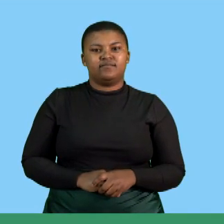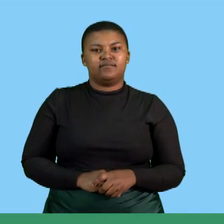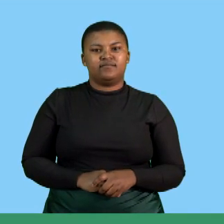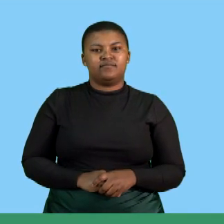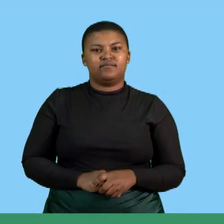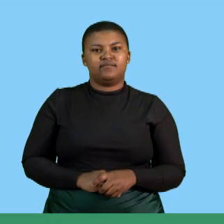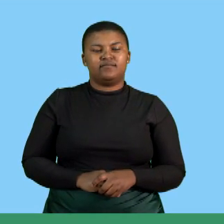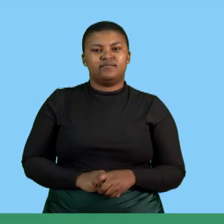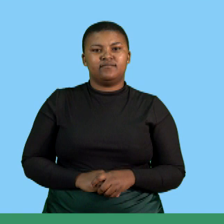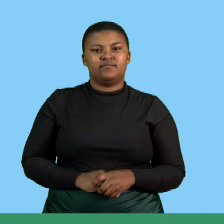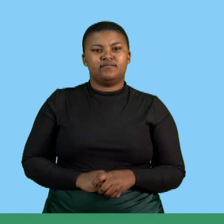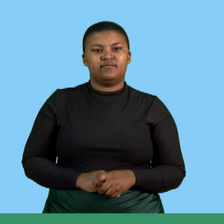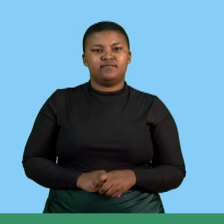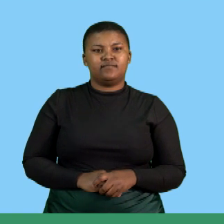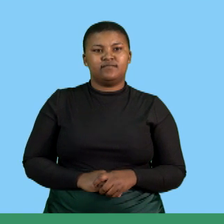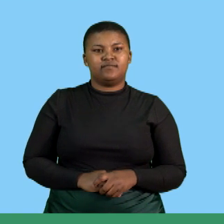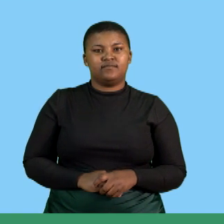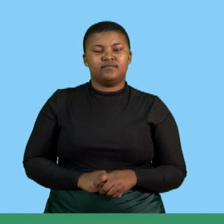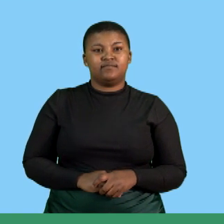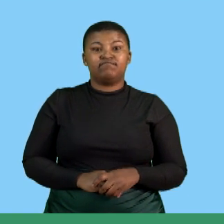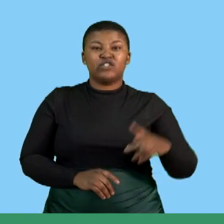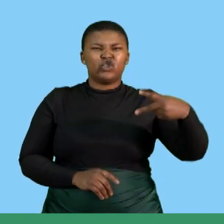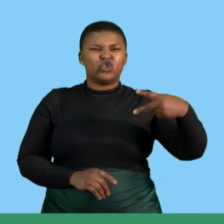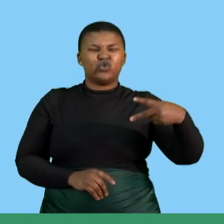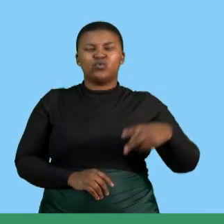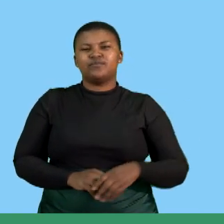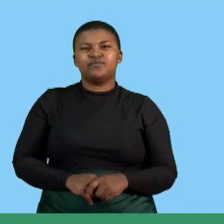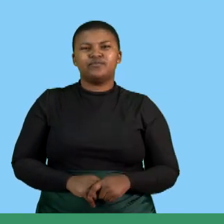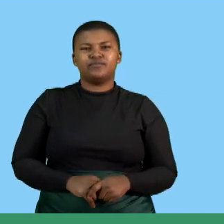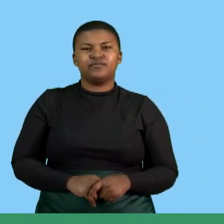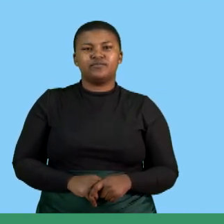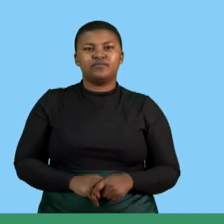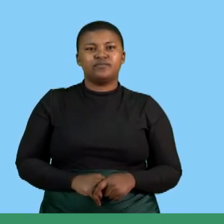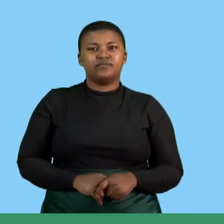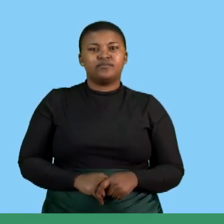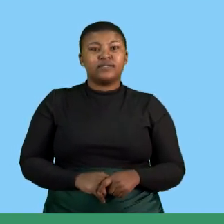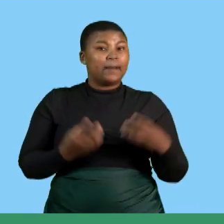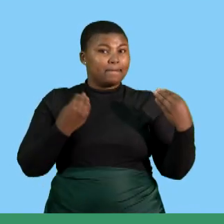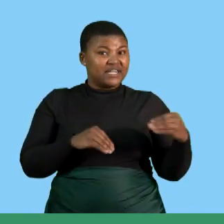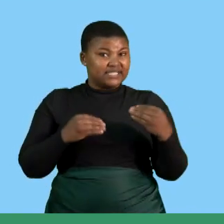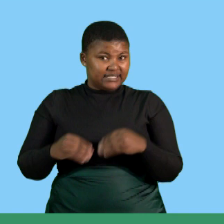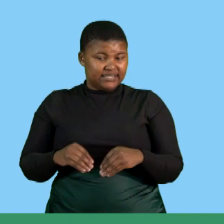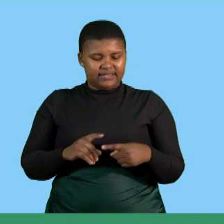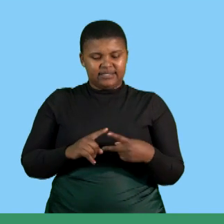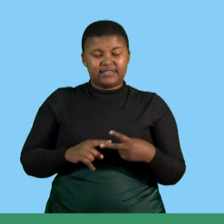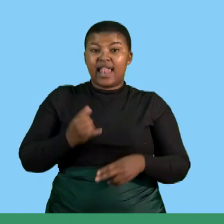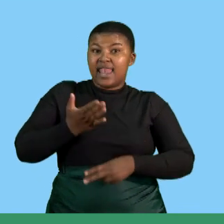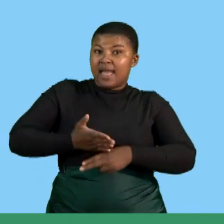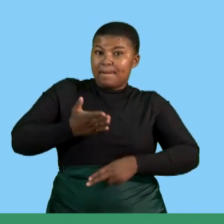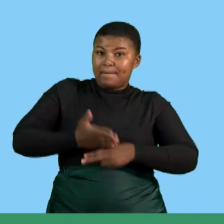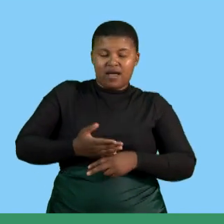environmental environments. Okay, so let's look at the last two. C then,